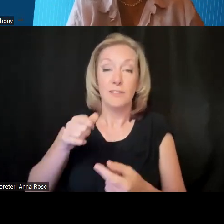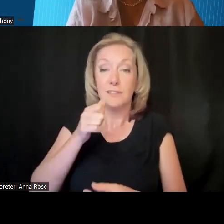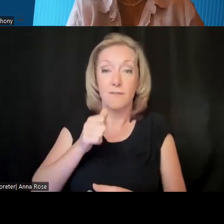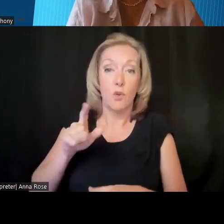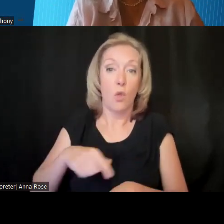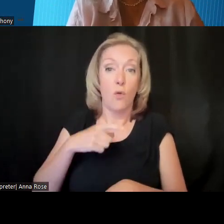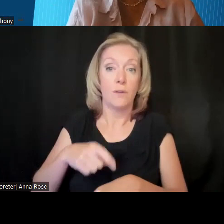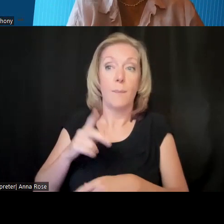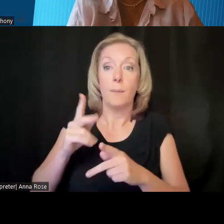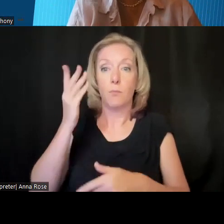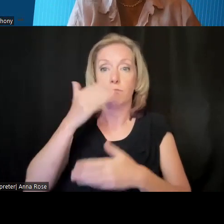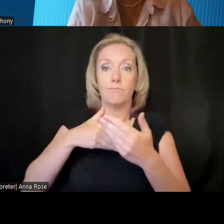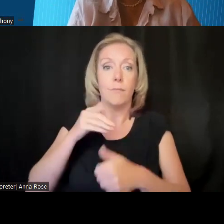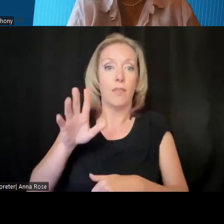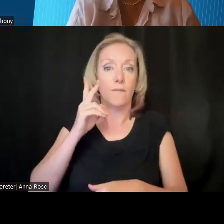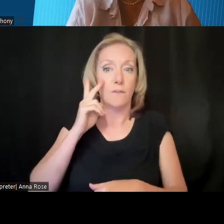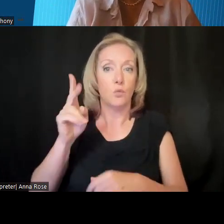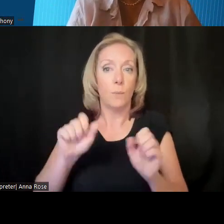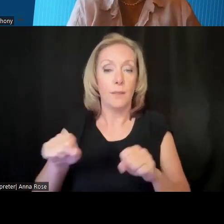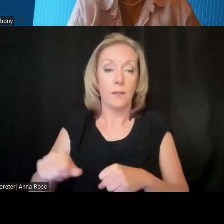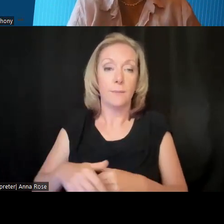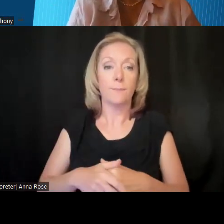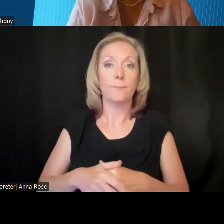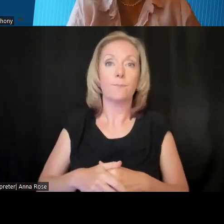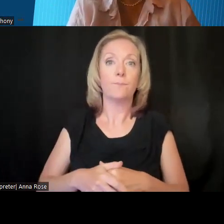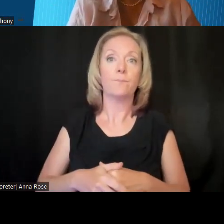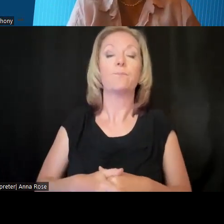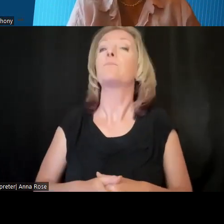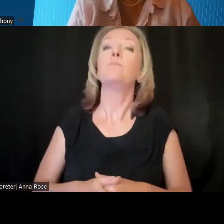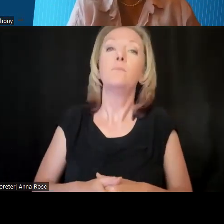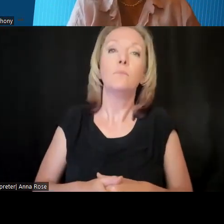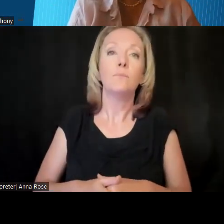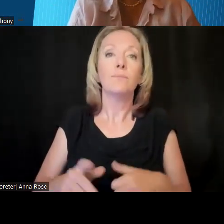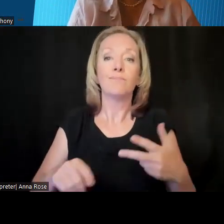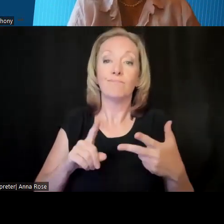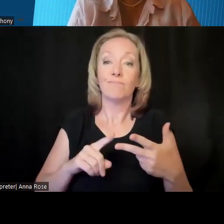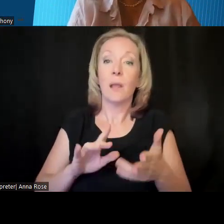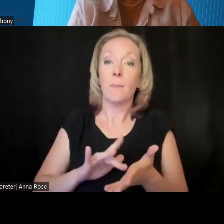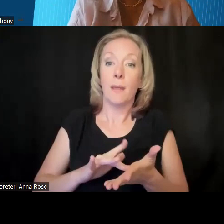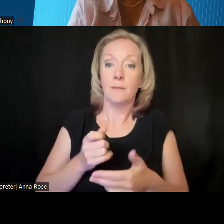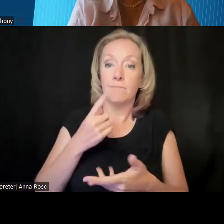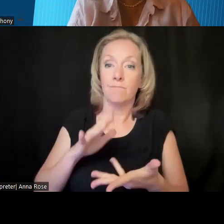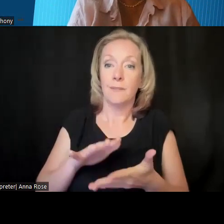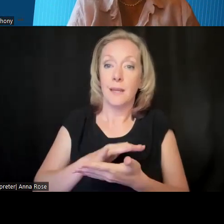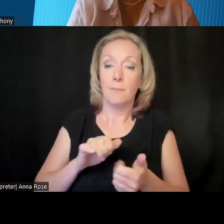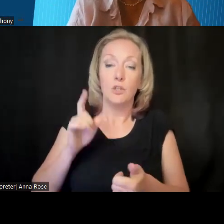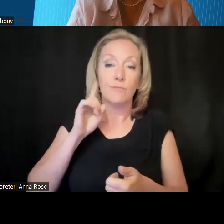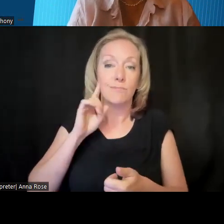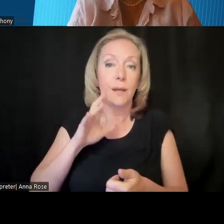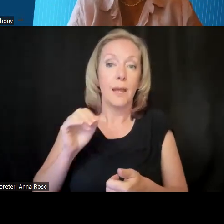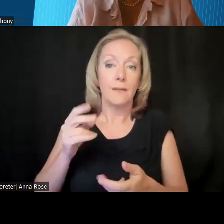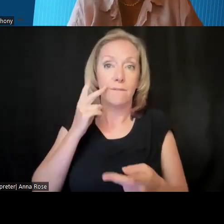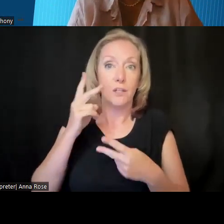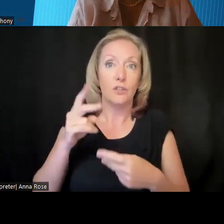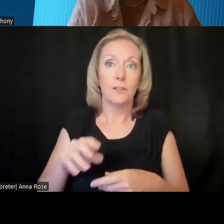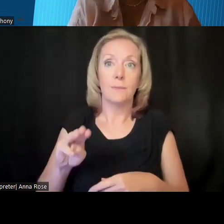not understanding their visual capacity. So here's where we talk about those ototoxic drugs again, Samycin drugs, and we're